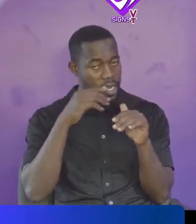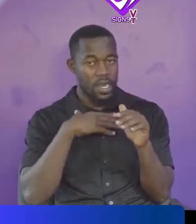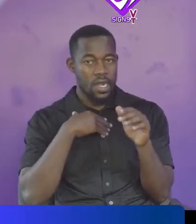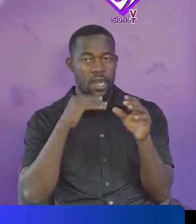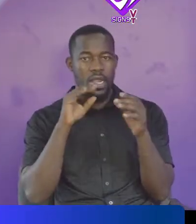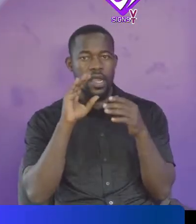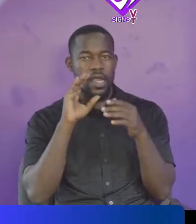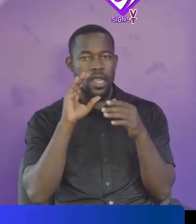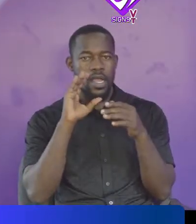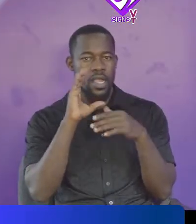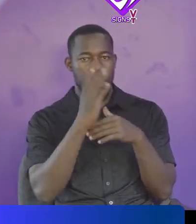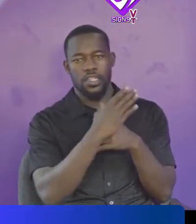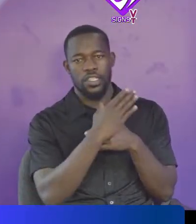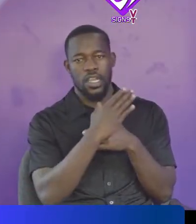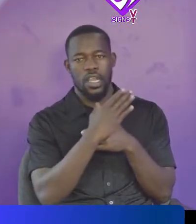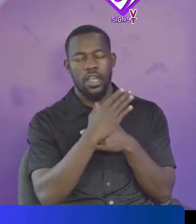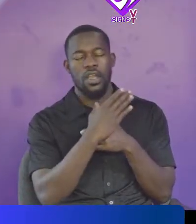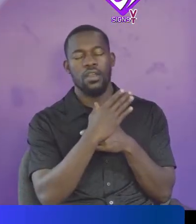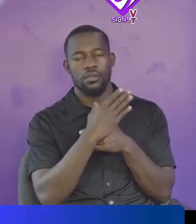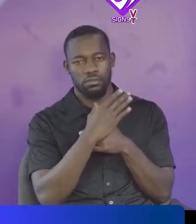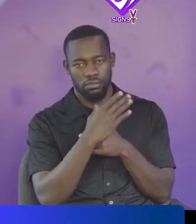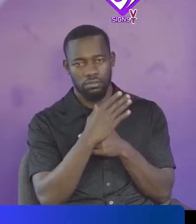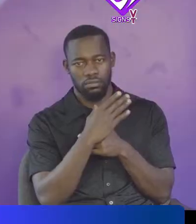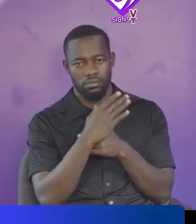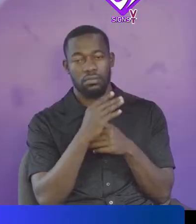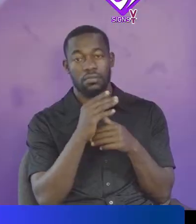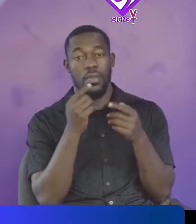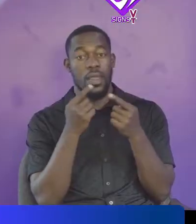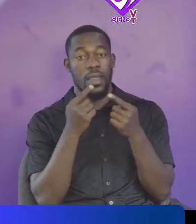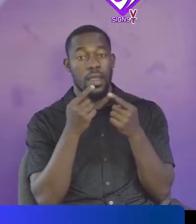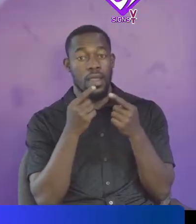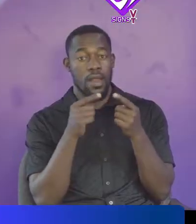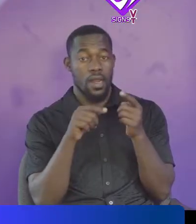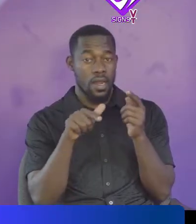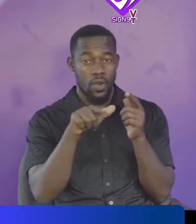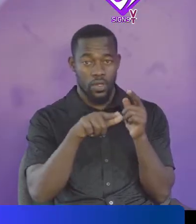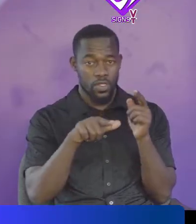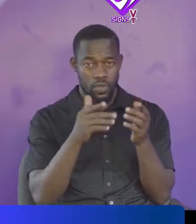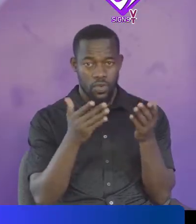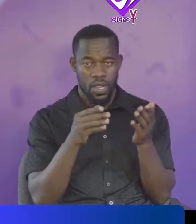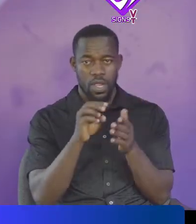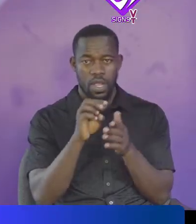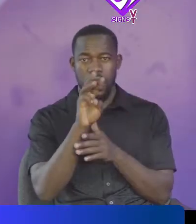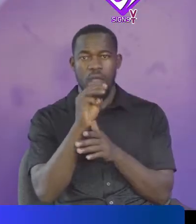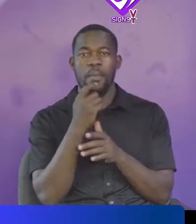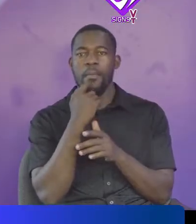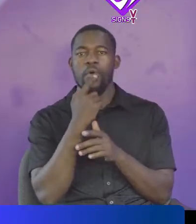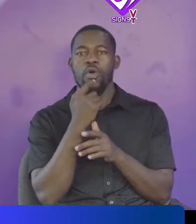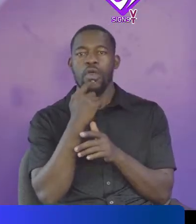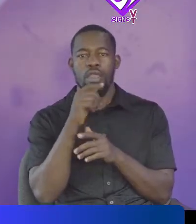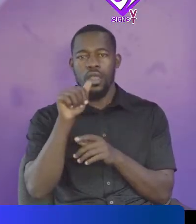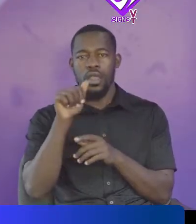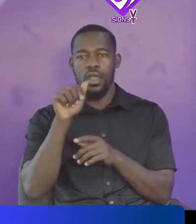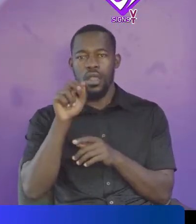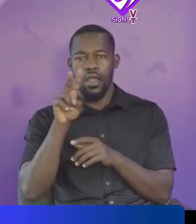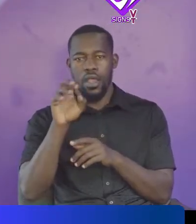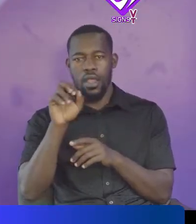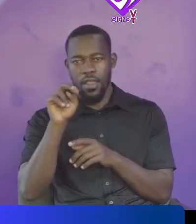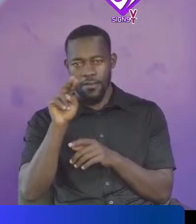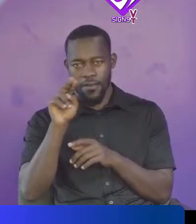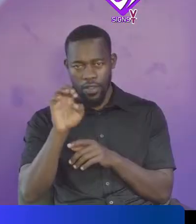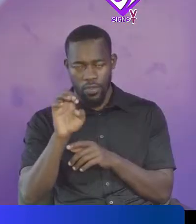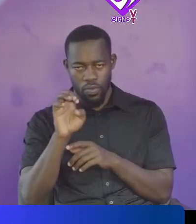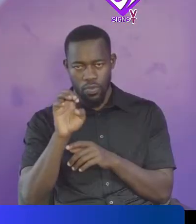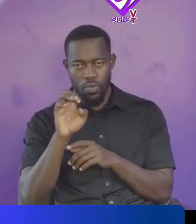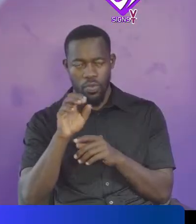for Culture and Heritage. So it's located along Moi Avenue. Behind is Tom Mboya, but the entrance is